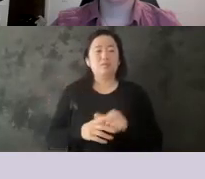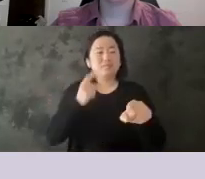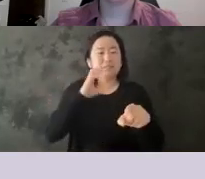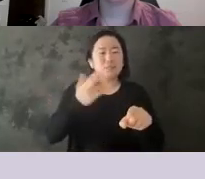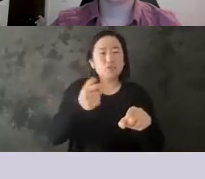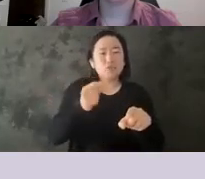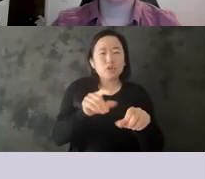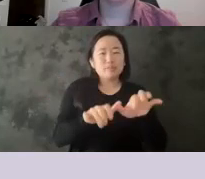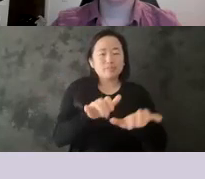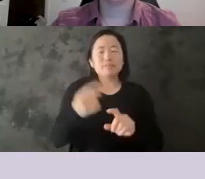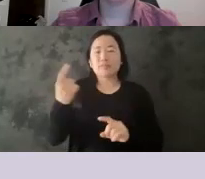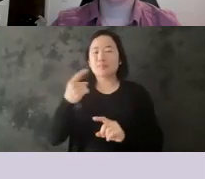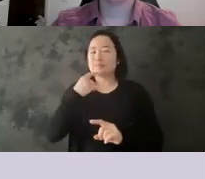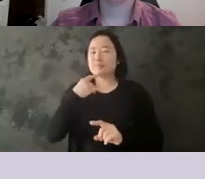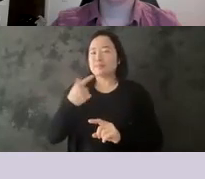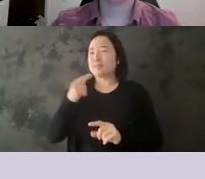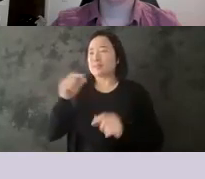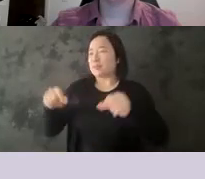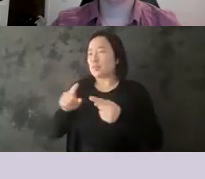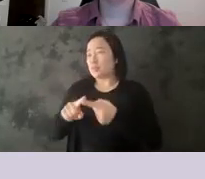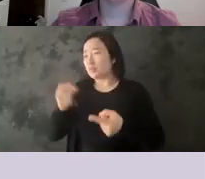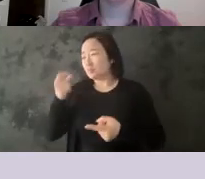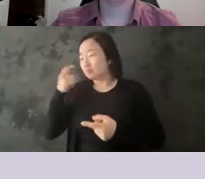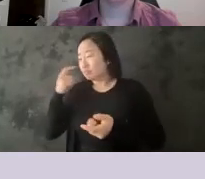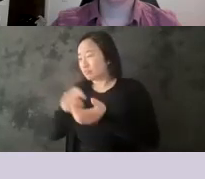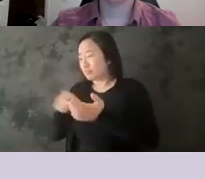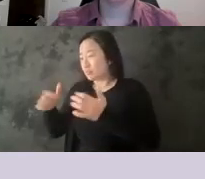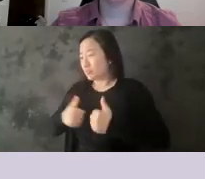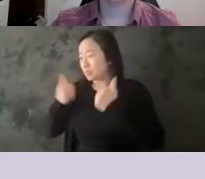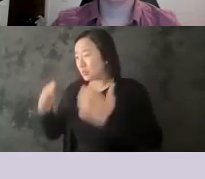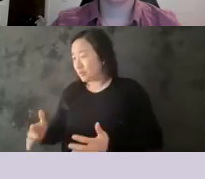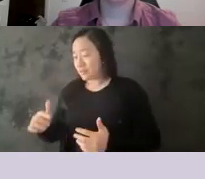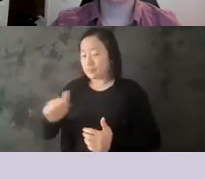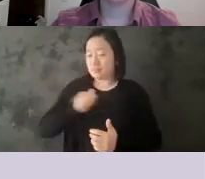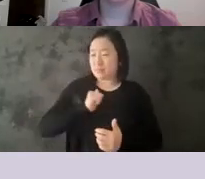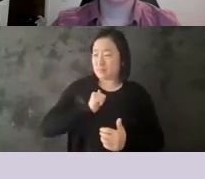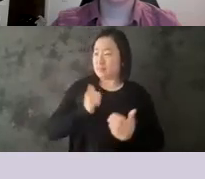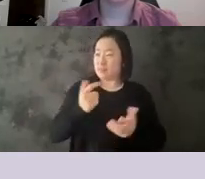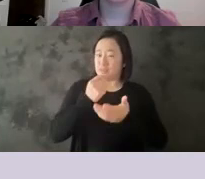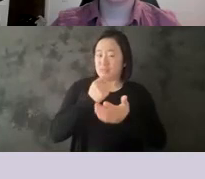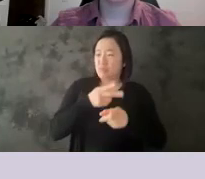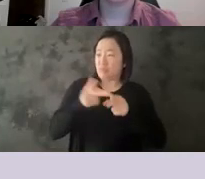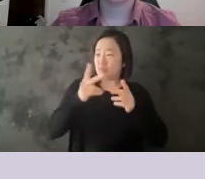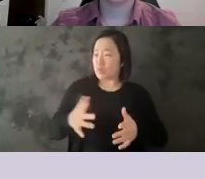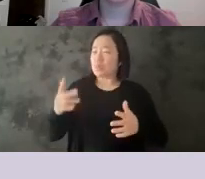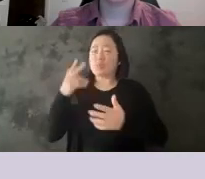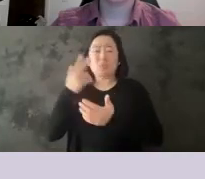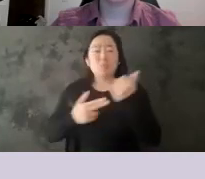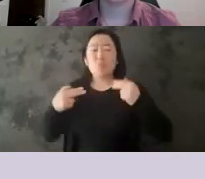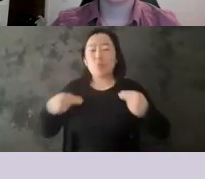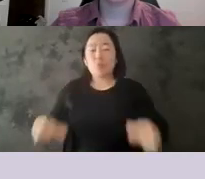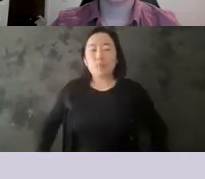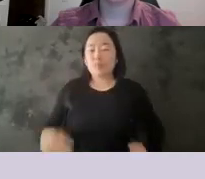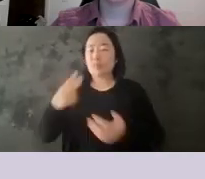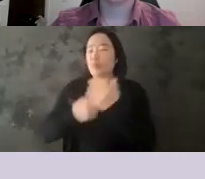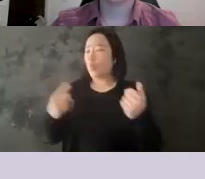both complex, nuanced human beings, and being able to make space to bond with